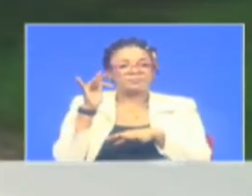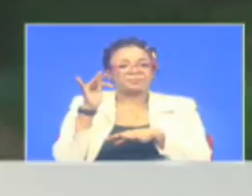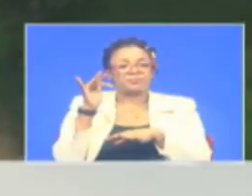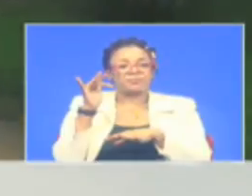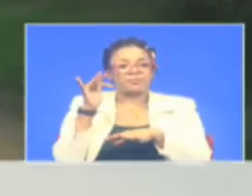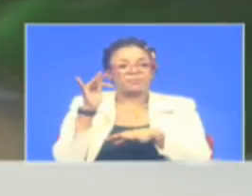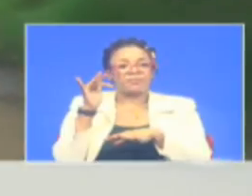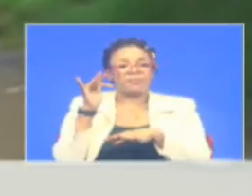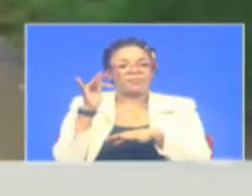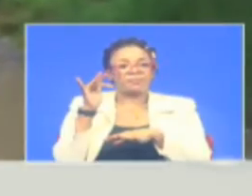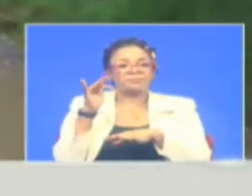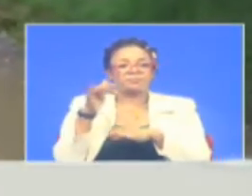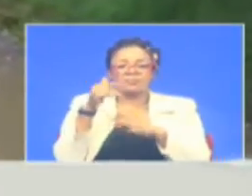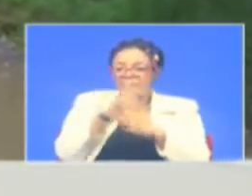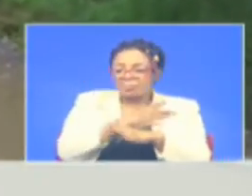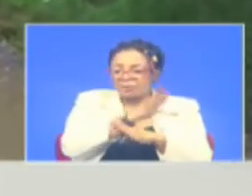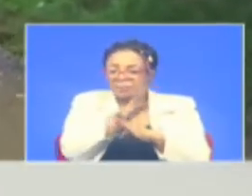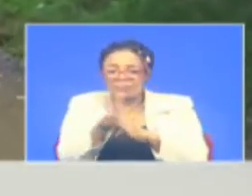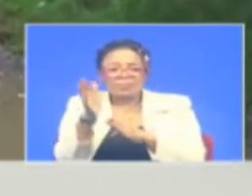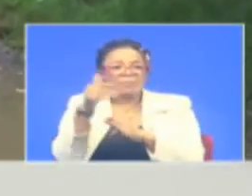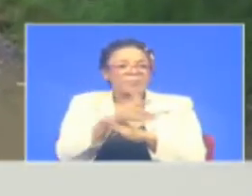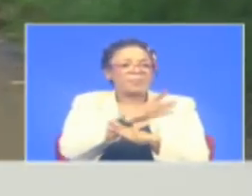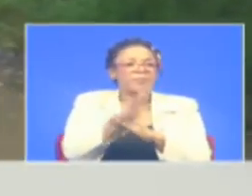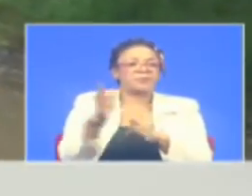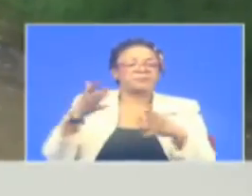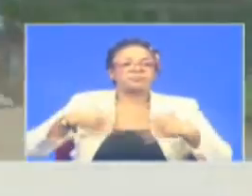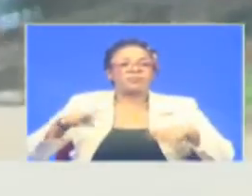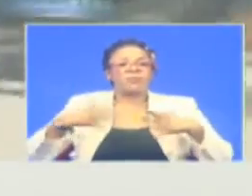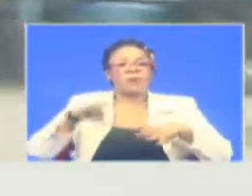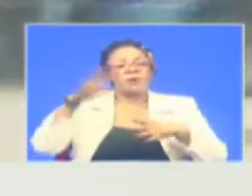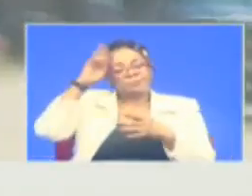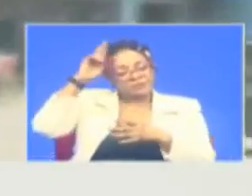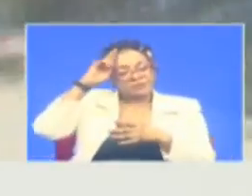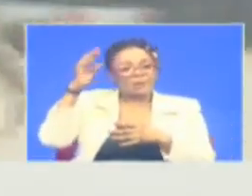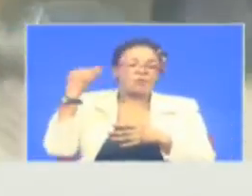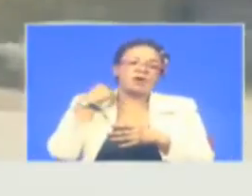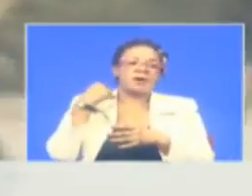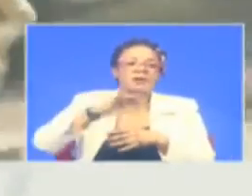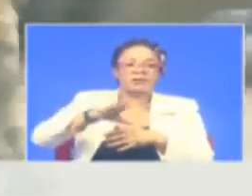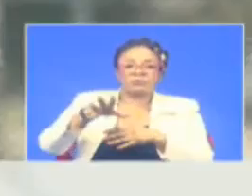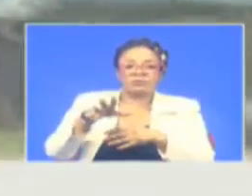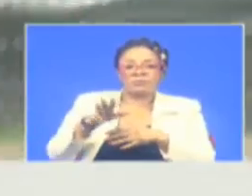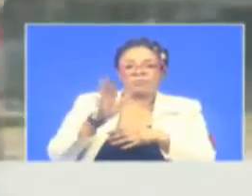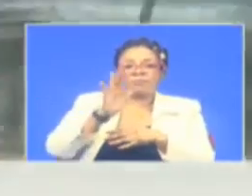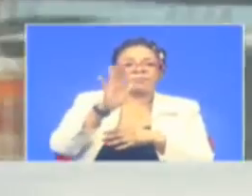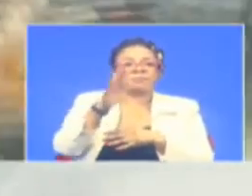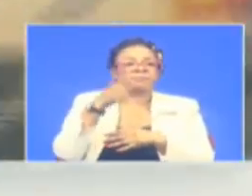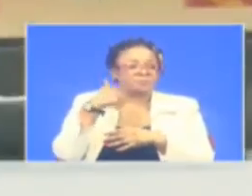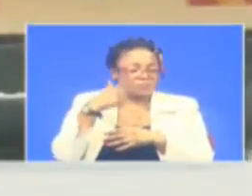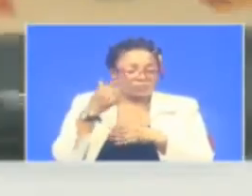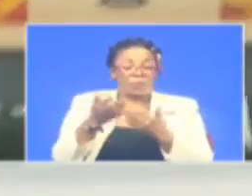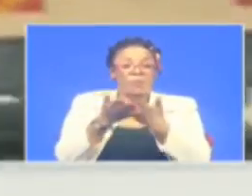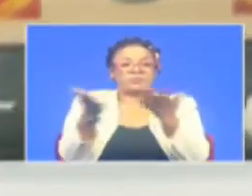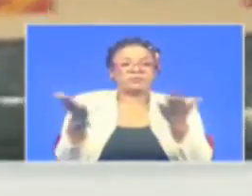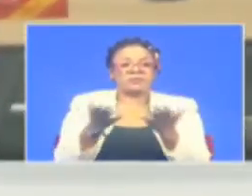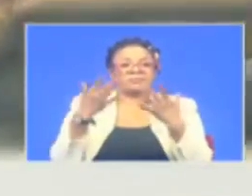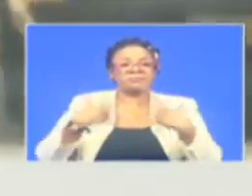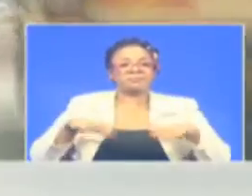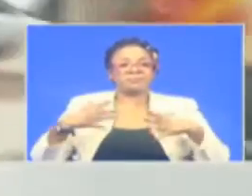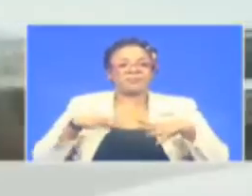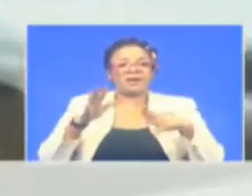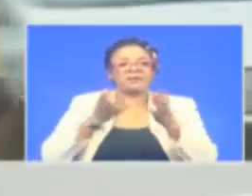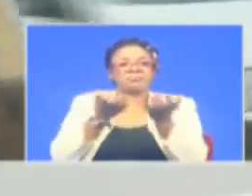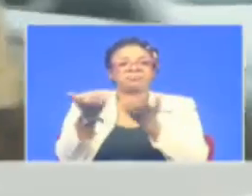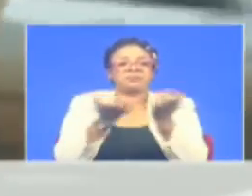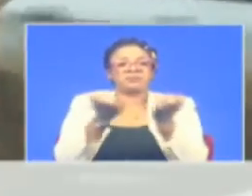was a cat and mouse game between residents and the authorities in Murang'a County. Those on the losing end were residents and business operators